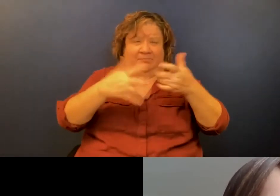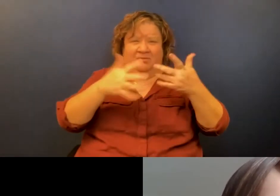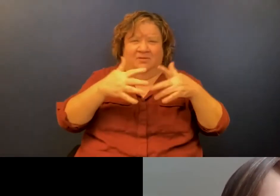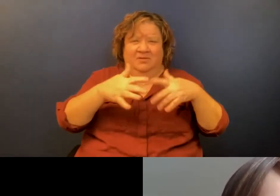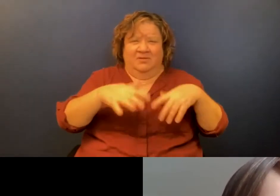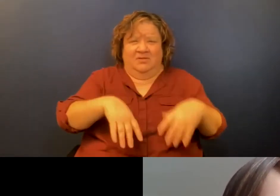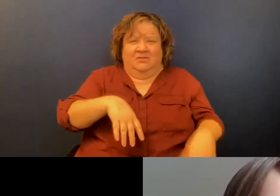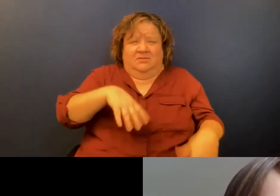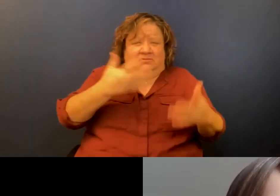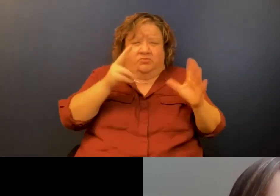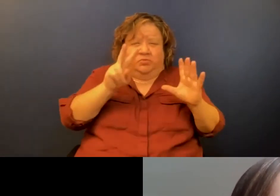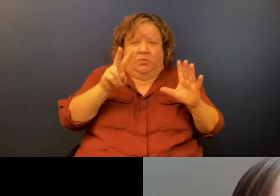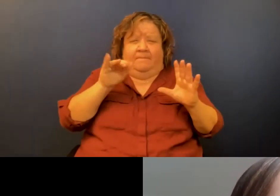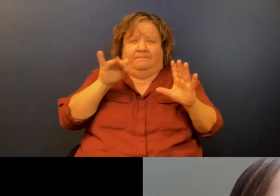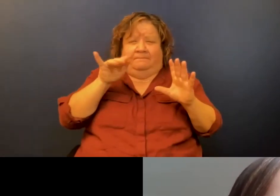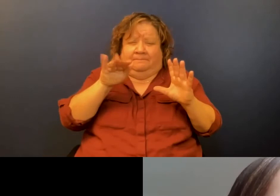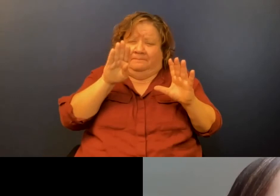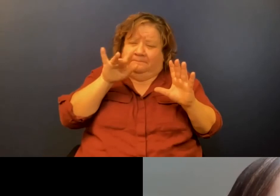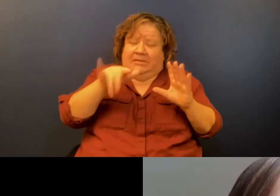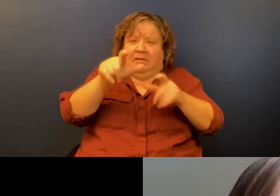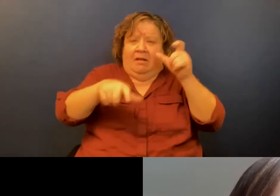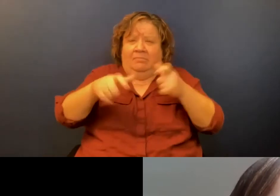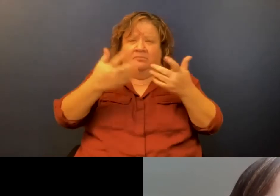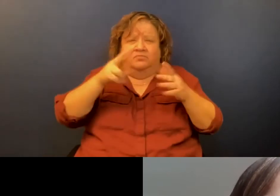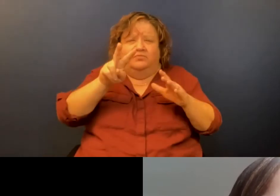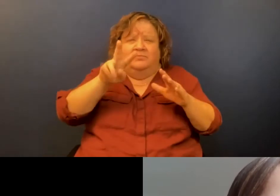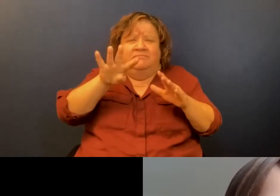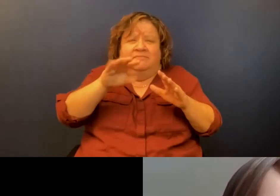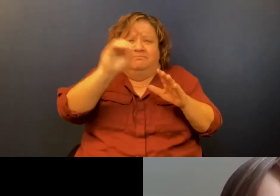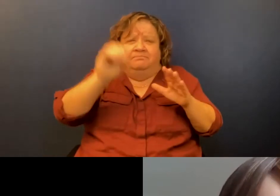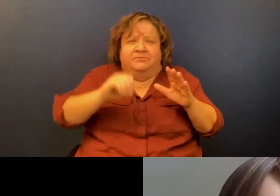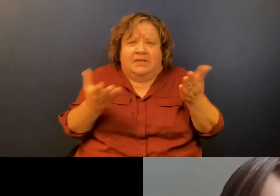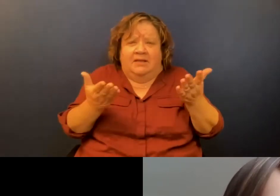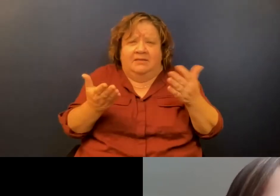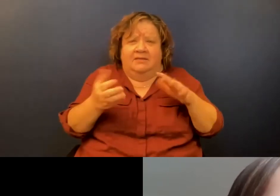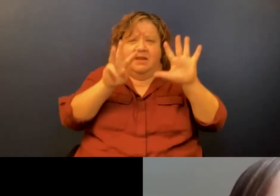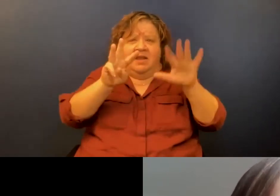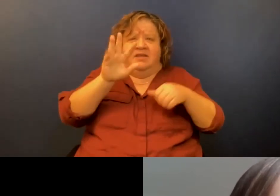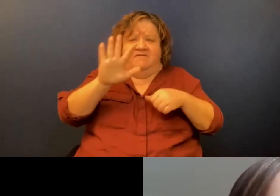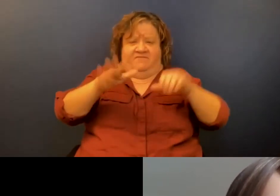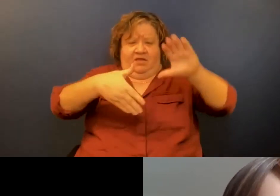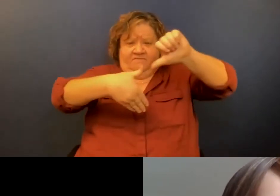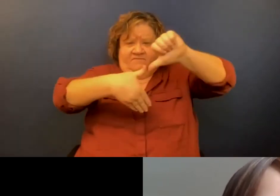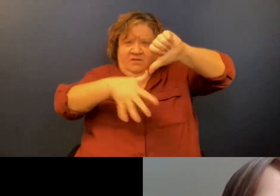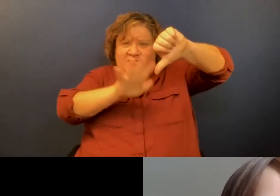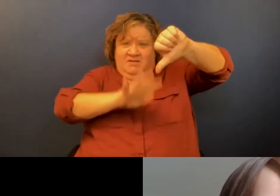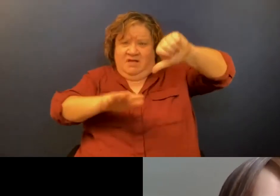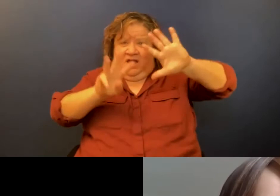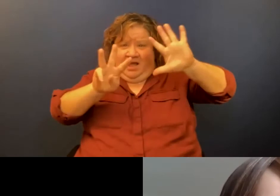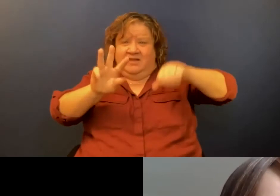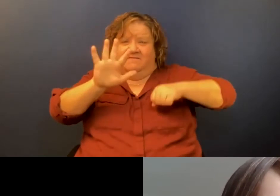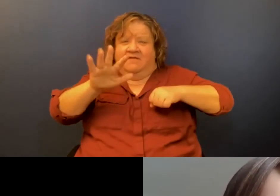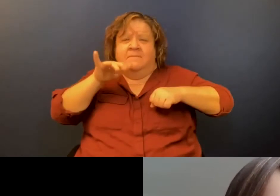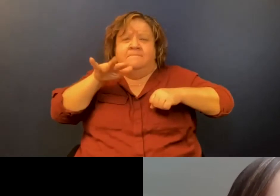that 85 million are in Latin America. That's a lot of us. And if we band together, that's a lot